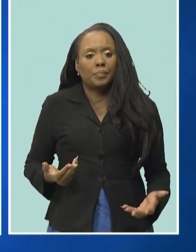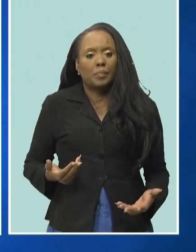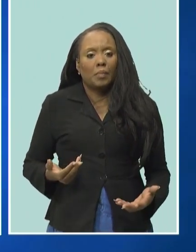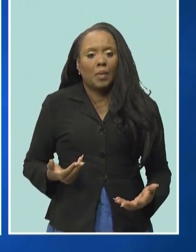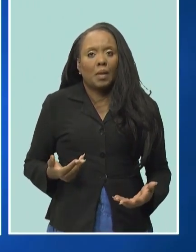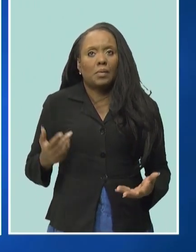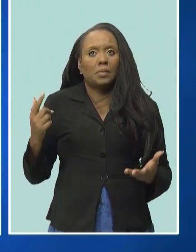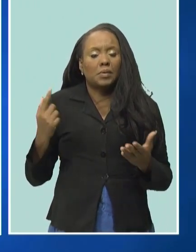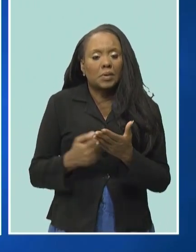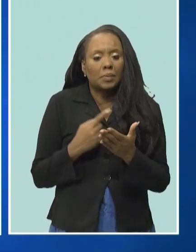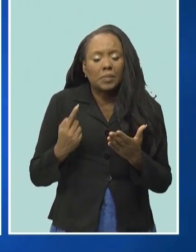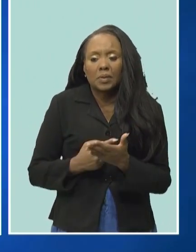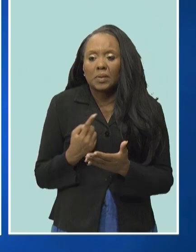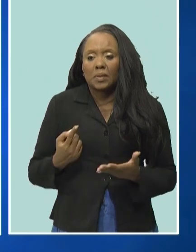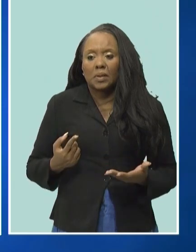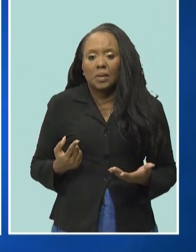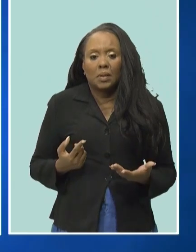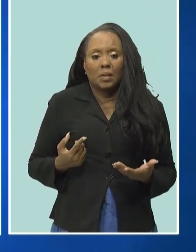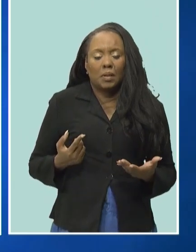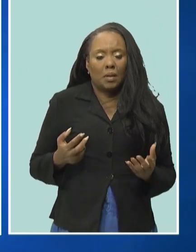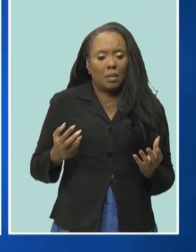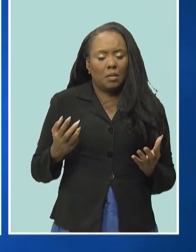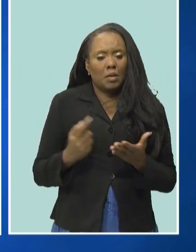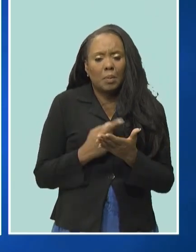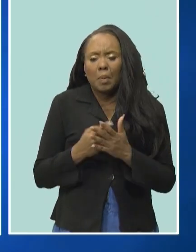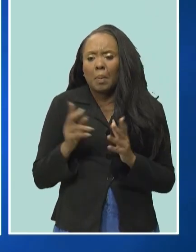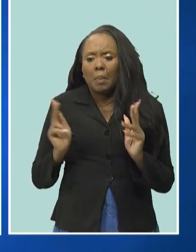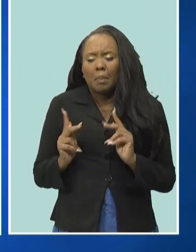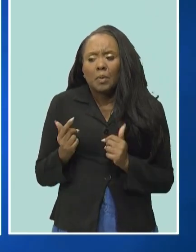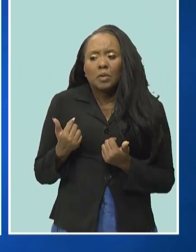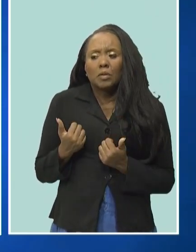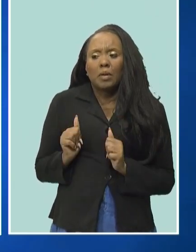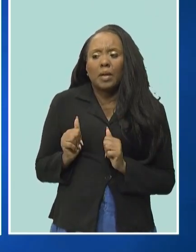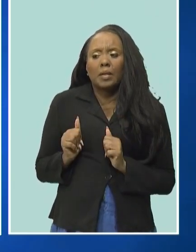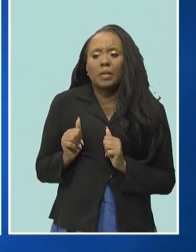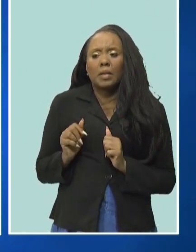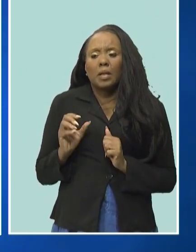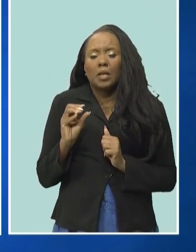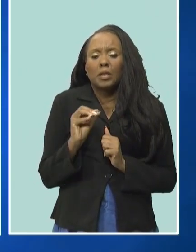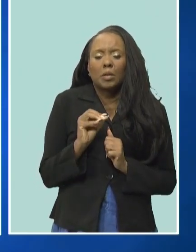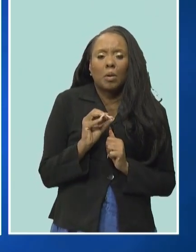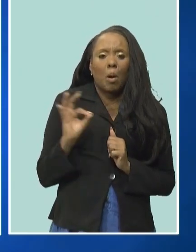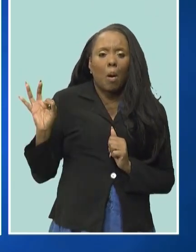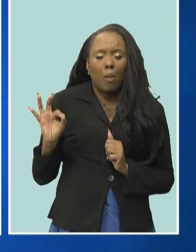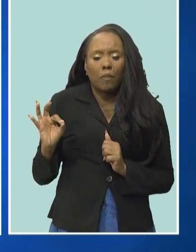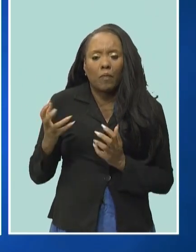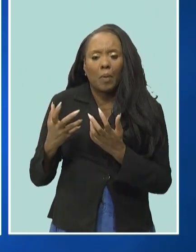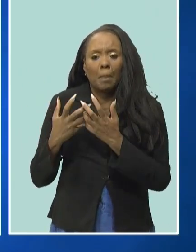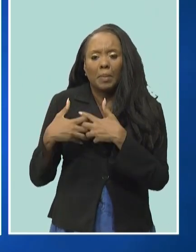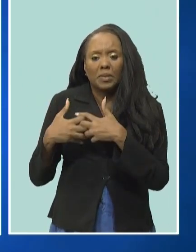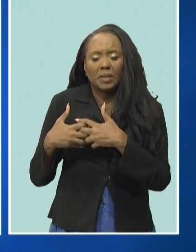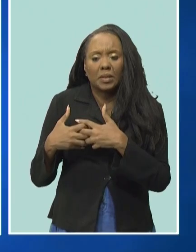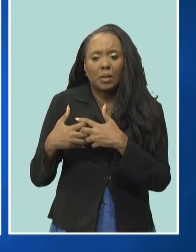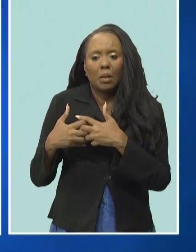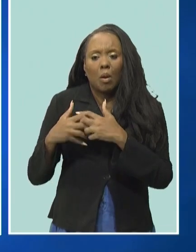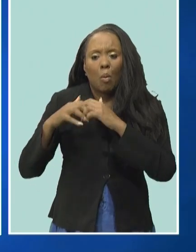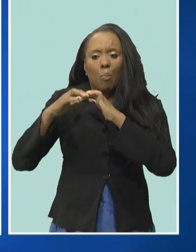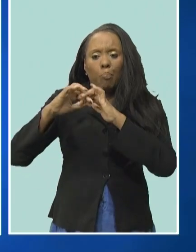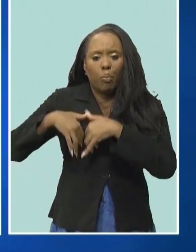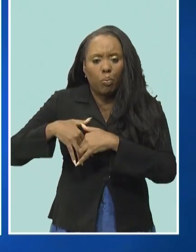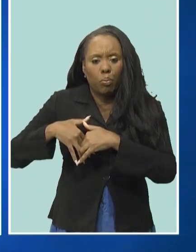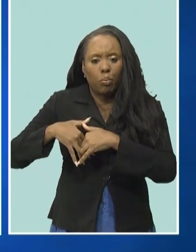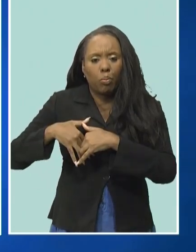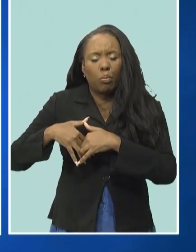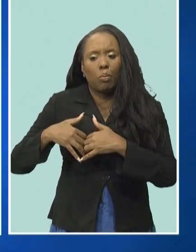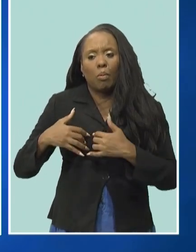sometimes is they try to see if they can turn off devices to make it less likely that people survive, or they just create so much